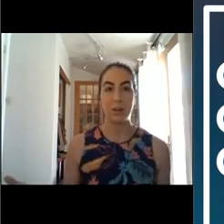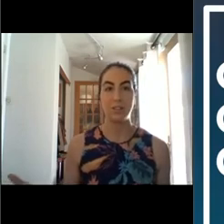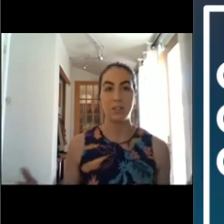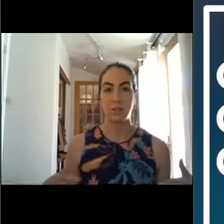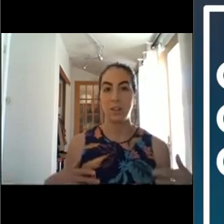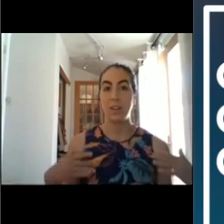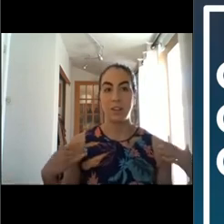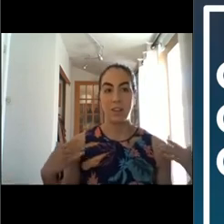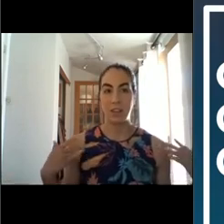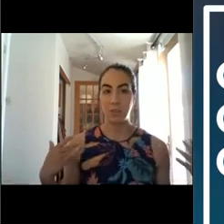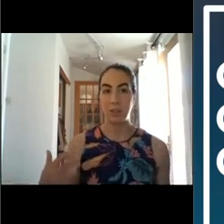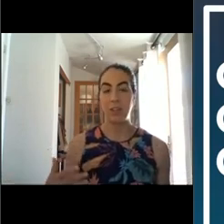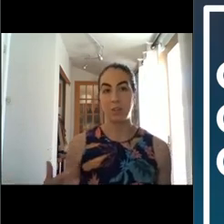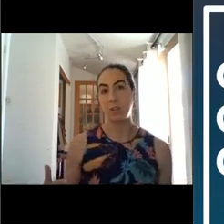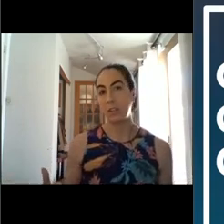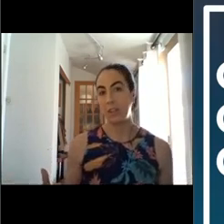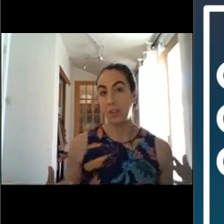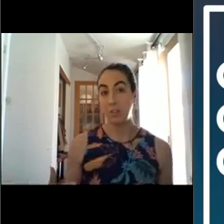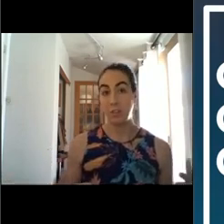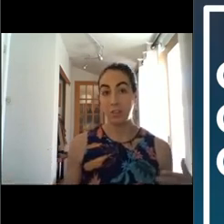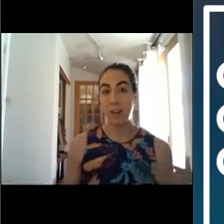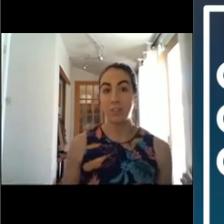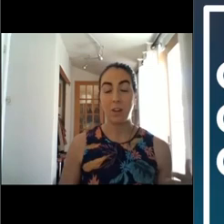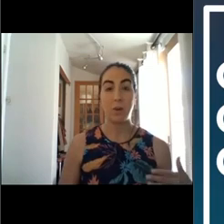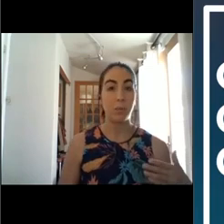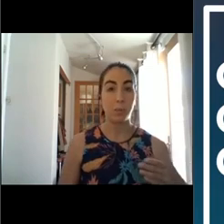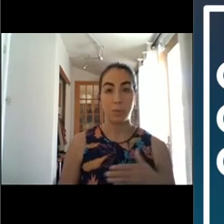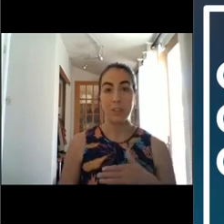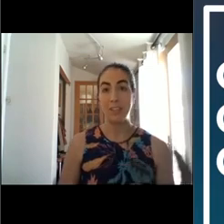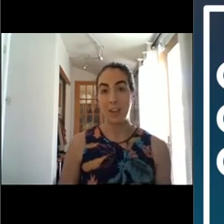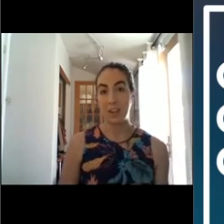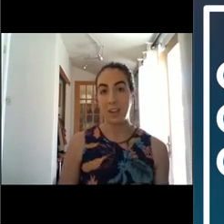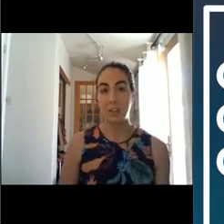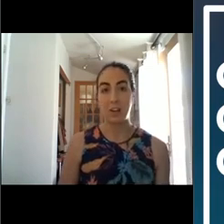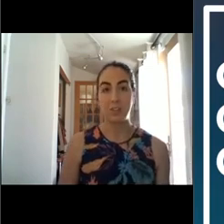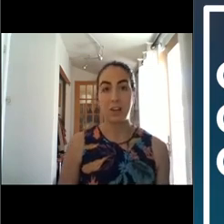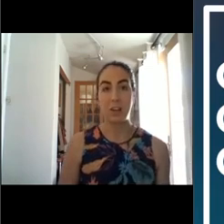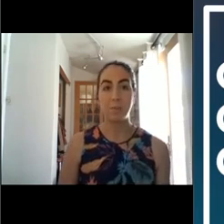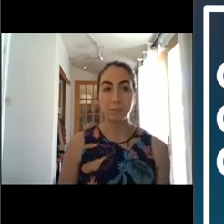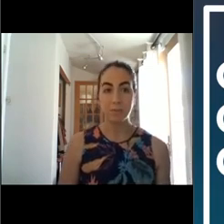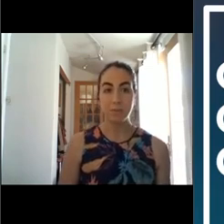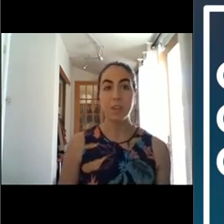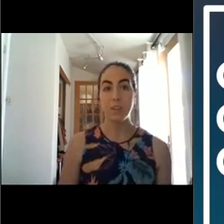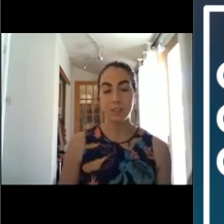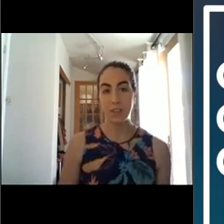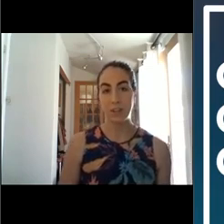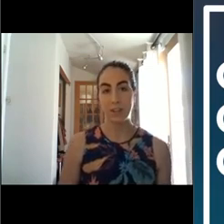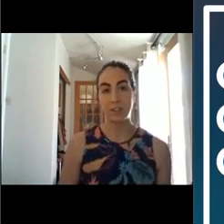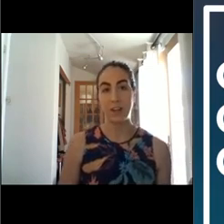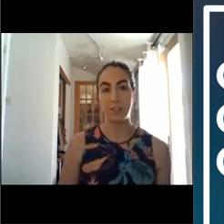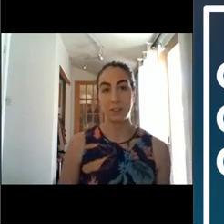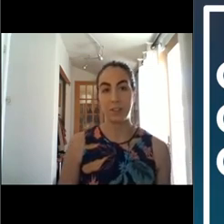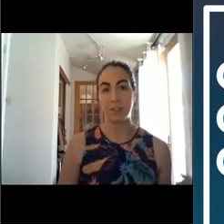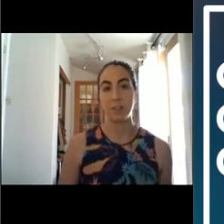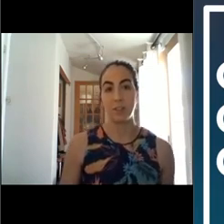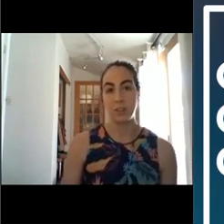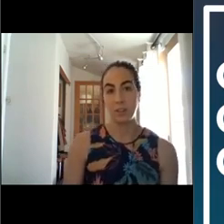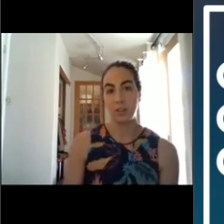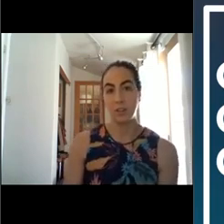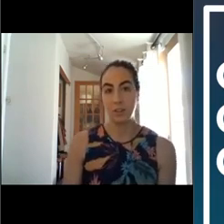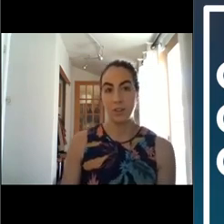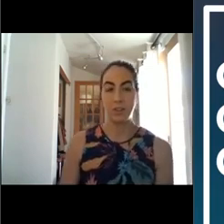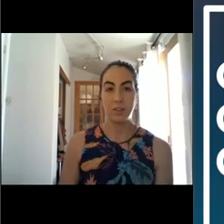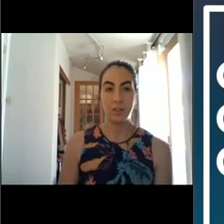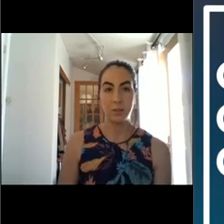30 minutes go in so they can really thoroughly clean and clients know we're really dedicating a lot of time to sanitizing everything.